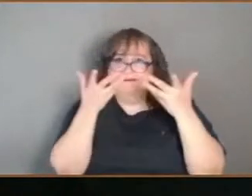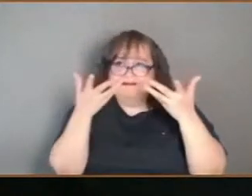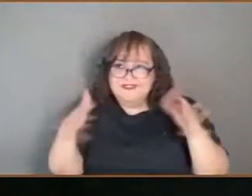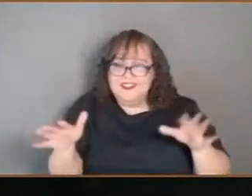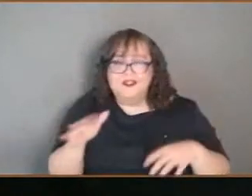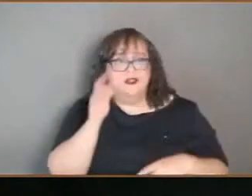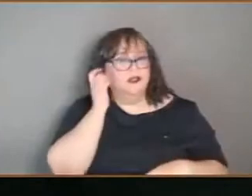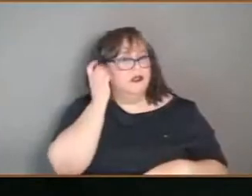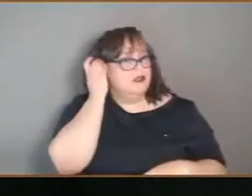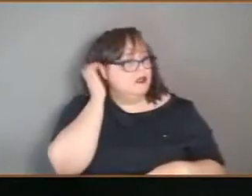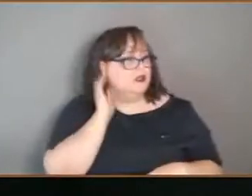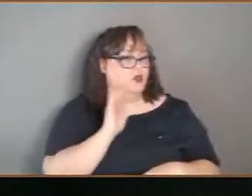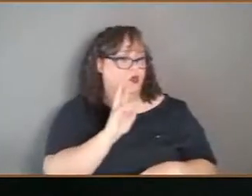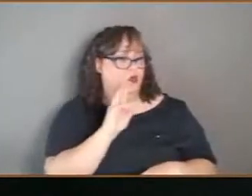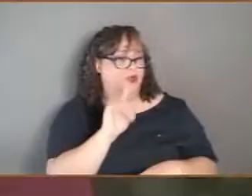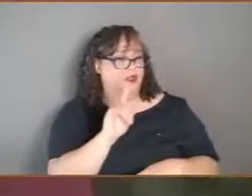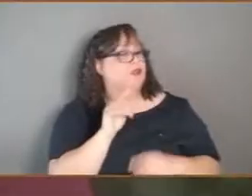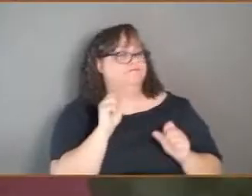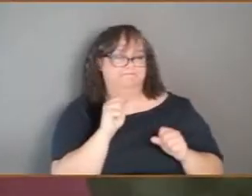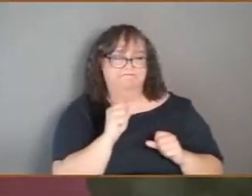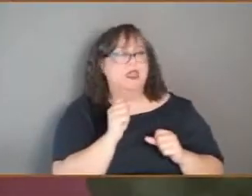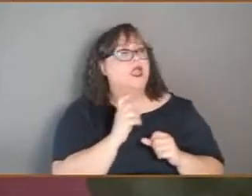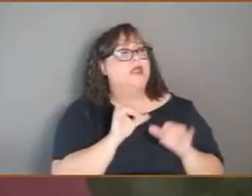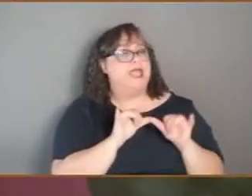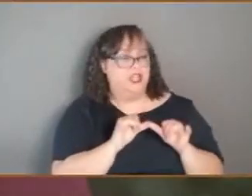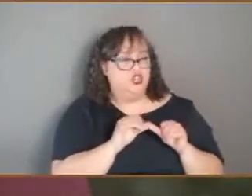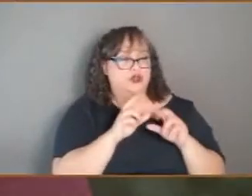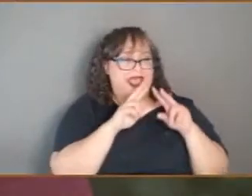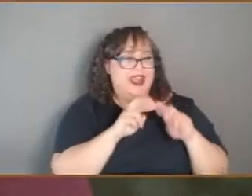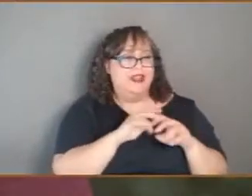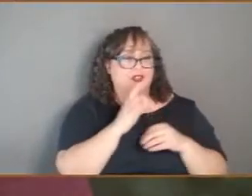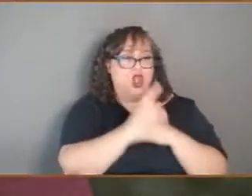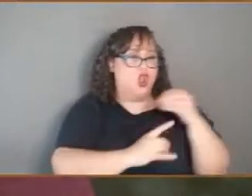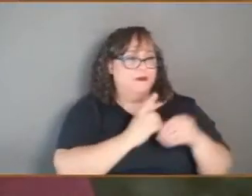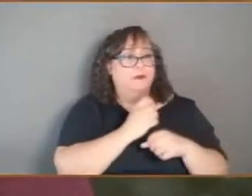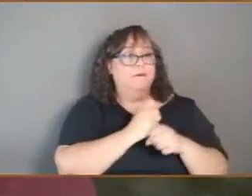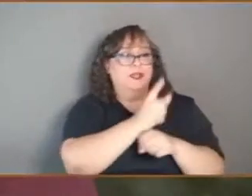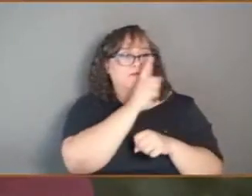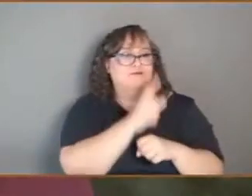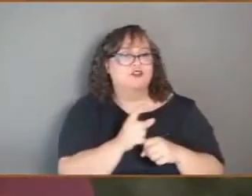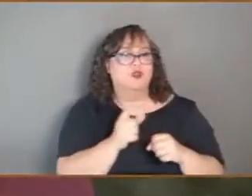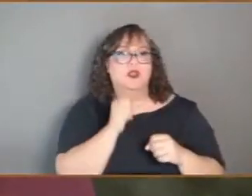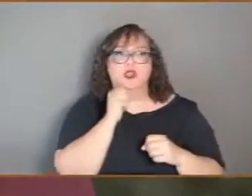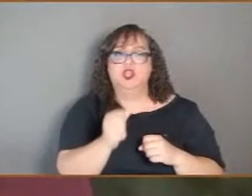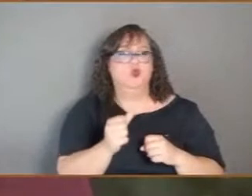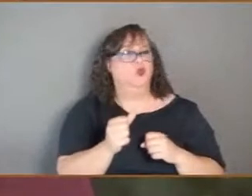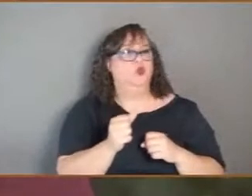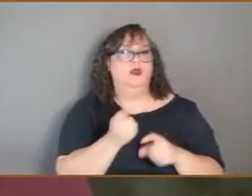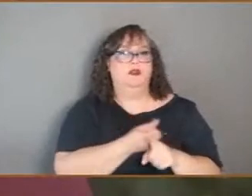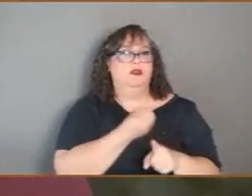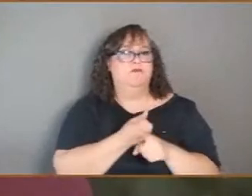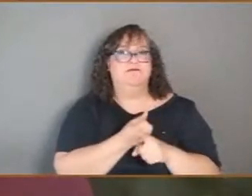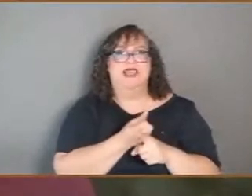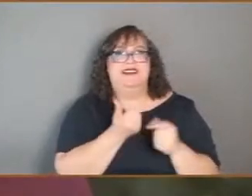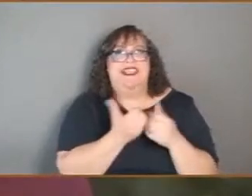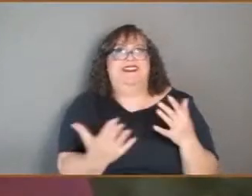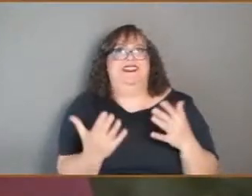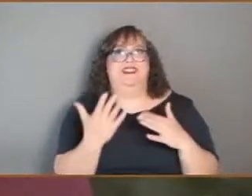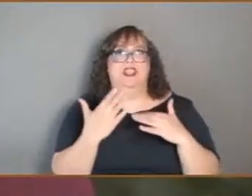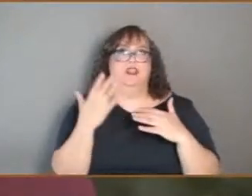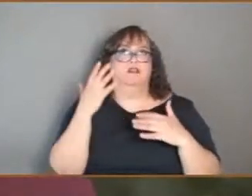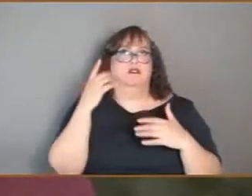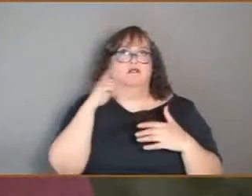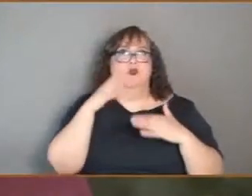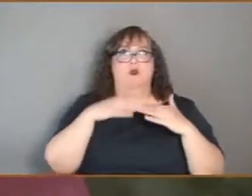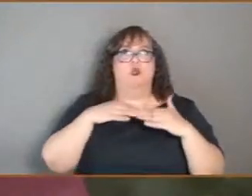analyzed the orbit to make sure that it wasn't going to impact anything in over 100,000 years. Oh my gosh. But it's going to be in this stable